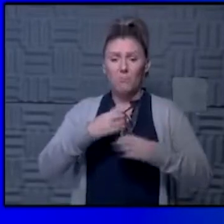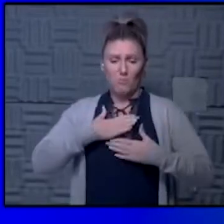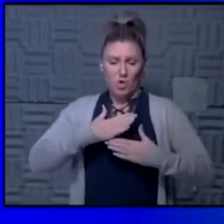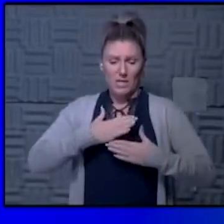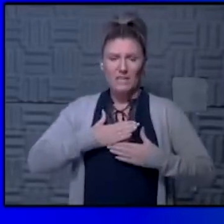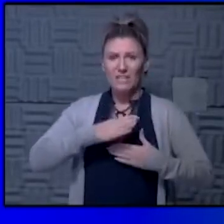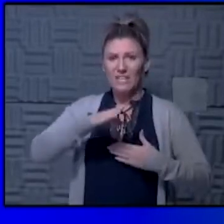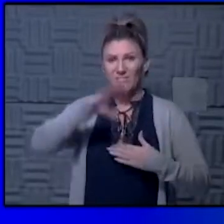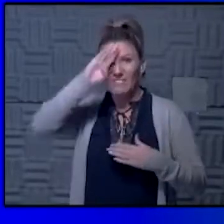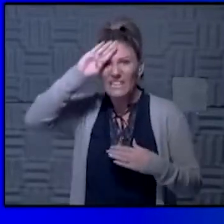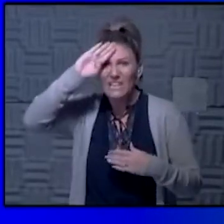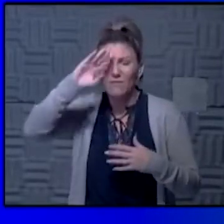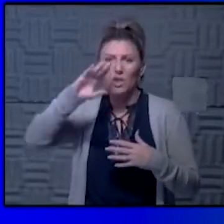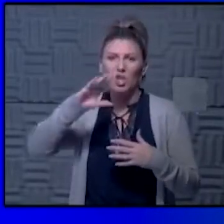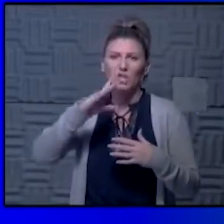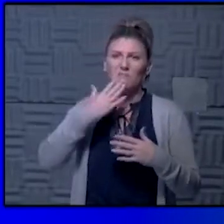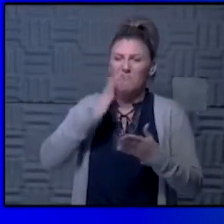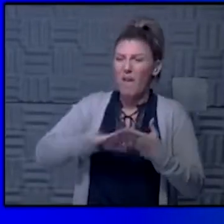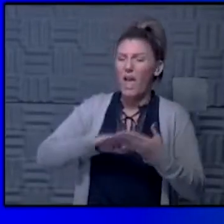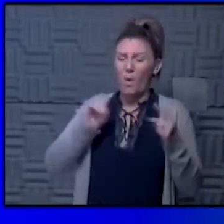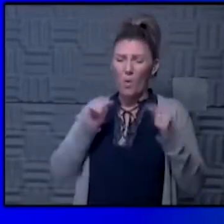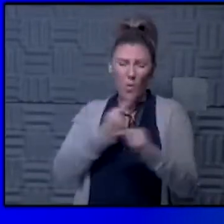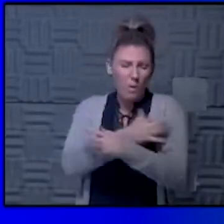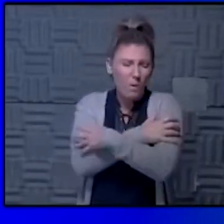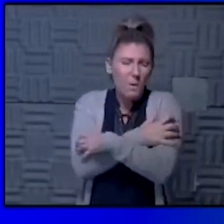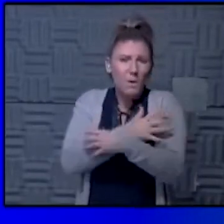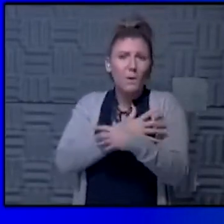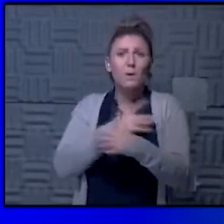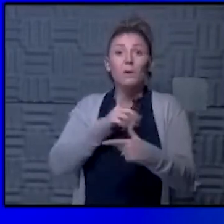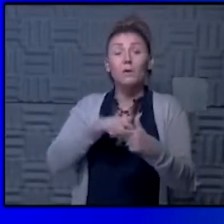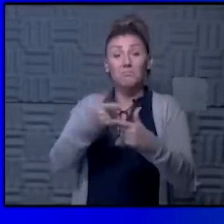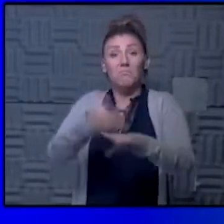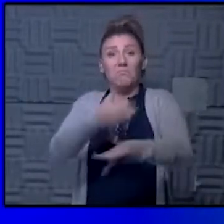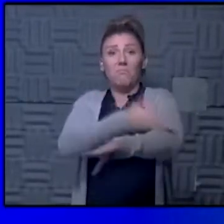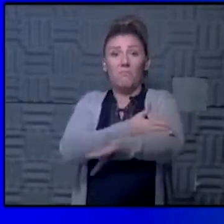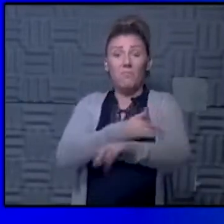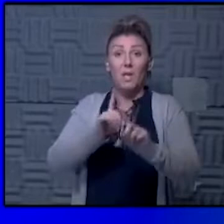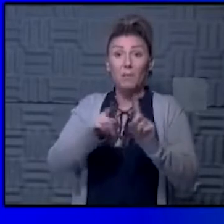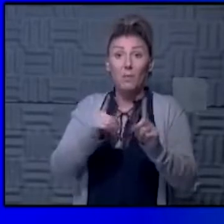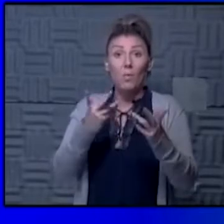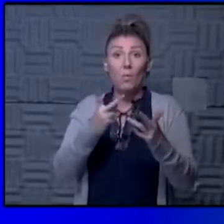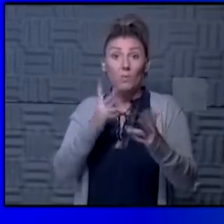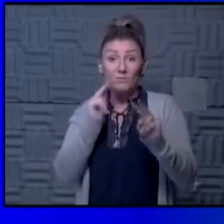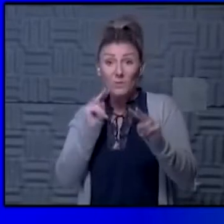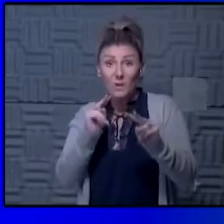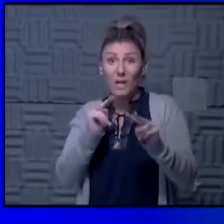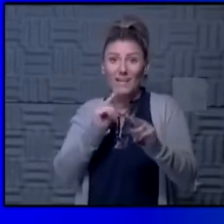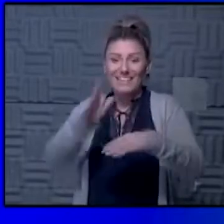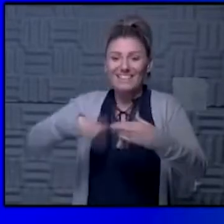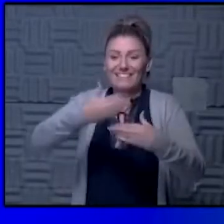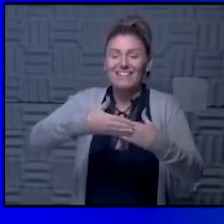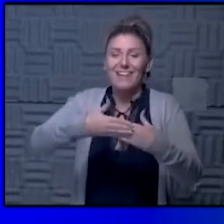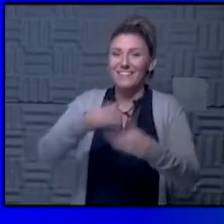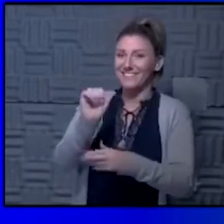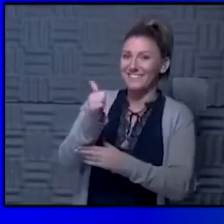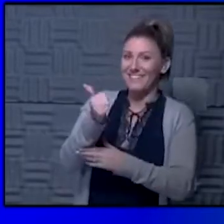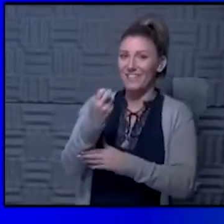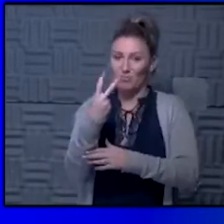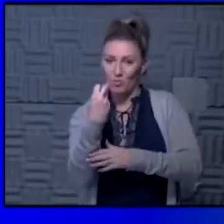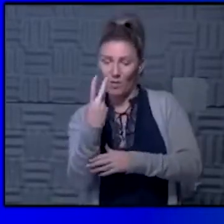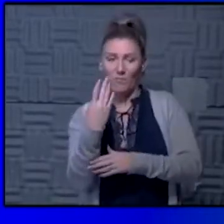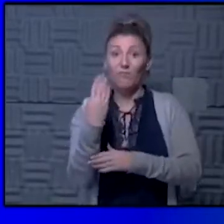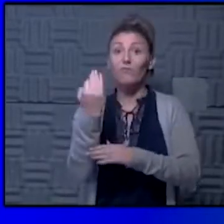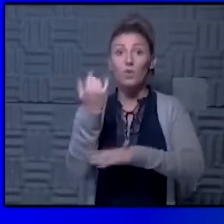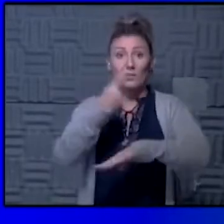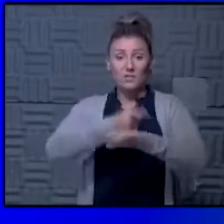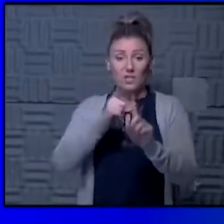fevers. They have really bad aches, and then but then they get better. But then the thing to watch for is that next 10, 12, that